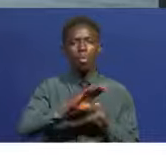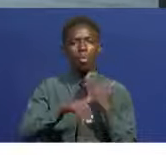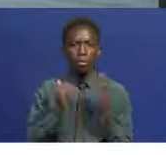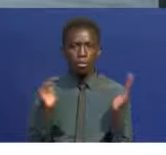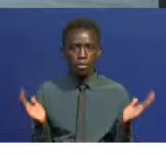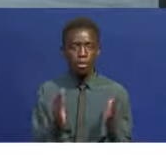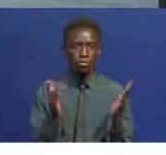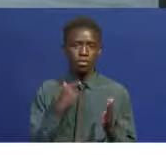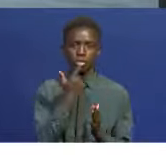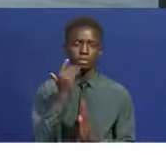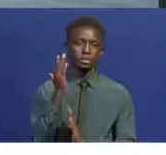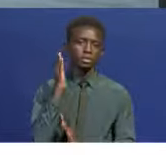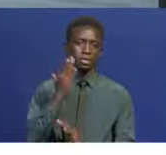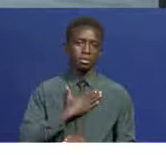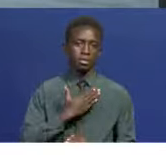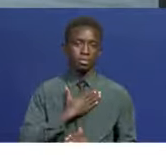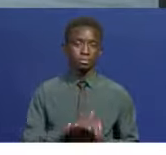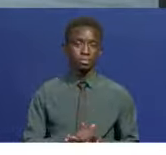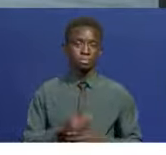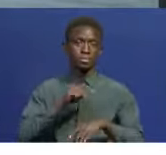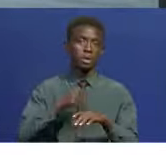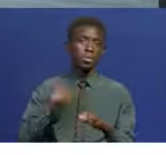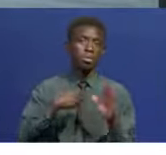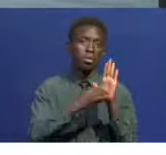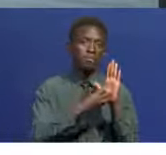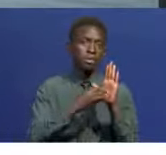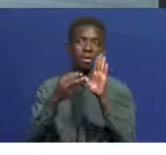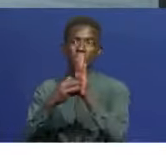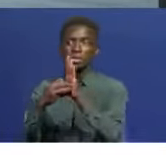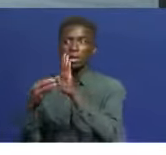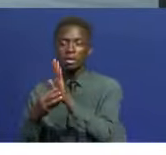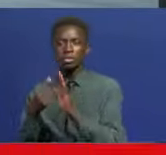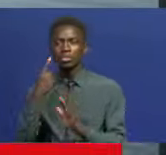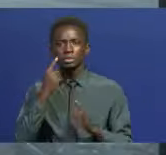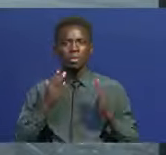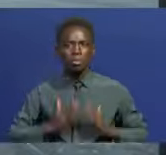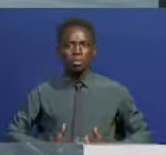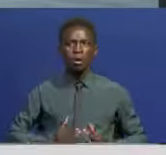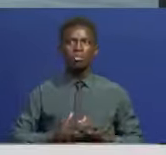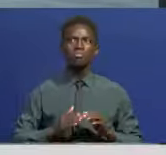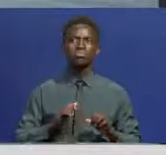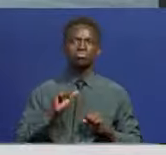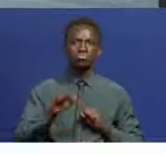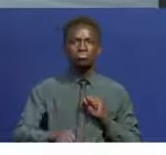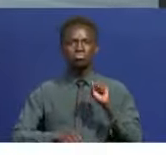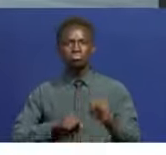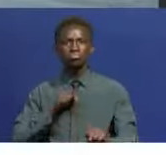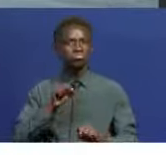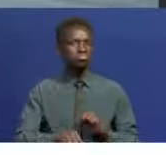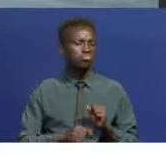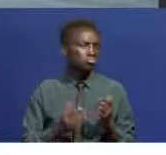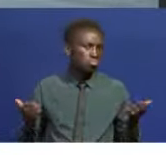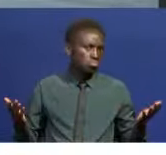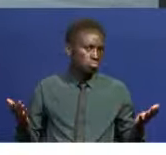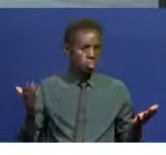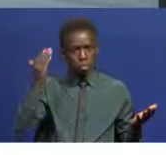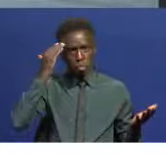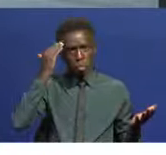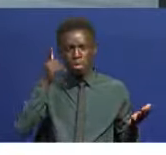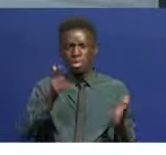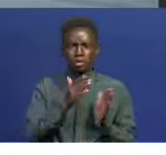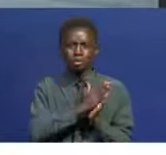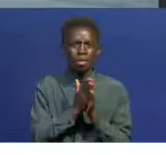because even in advertisements we see somebody riding a bicycle, a rungu, that is the narrative that is there.